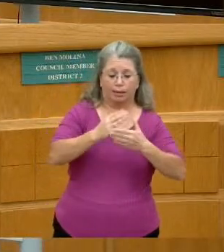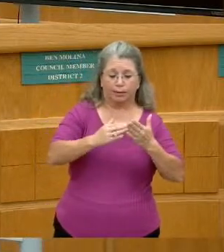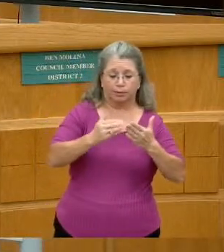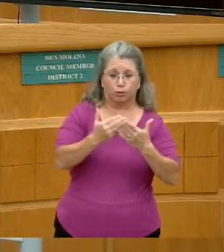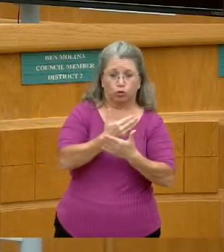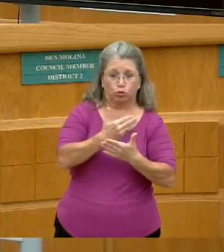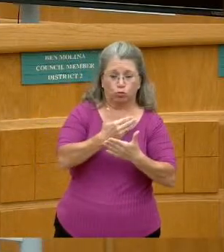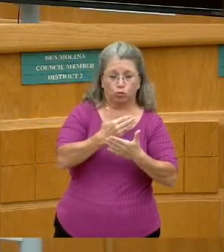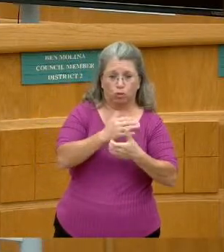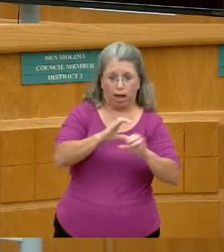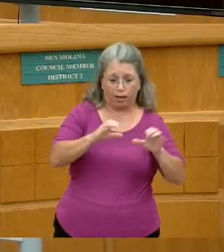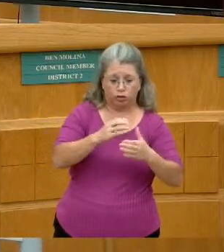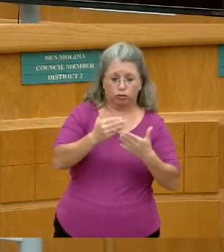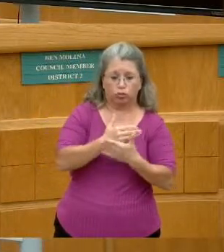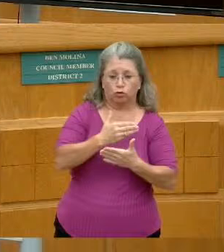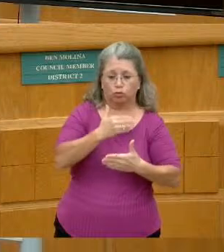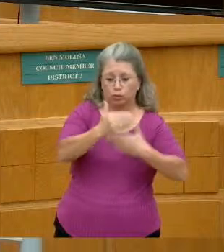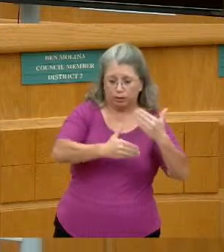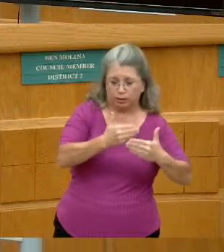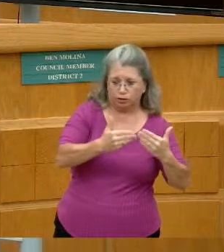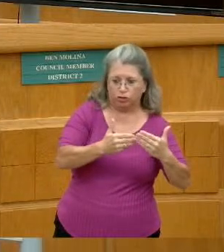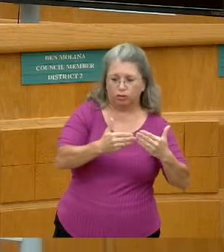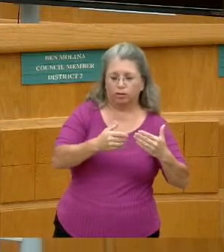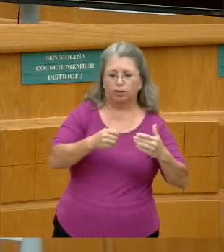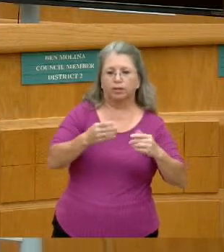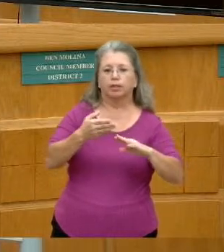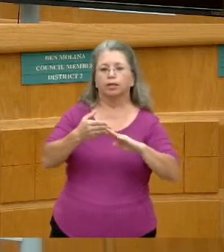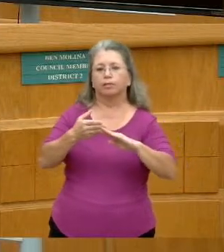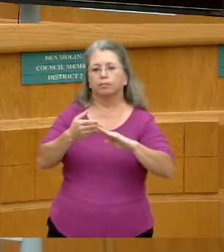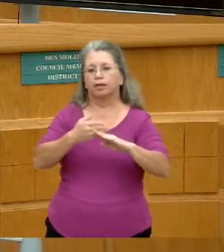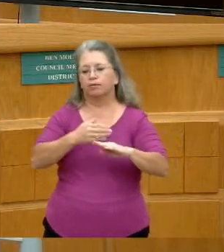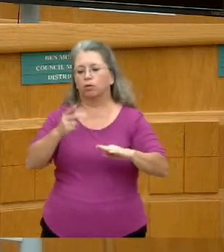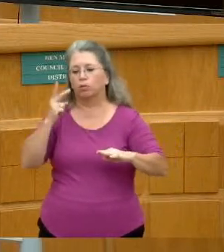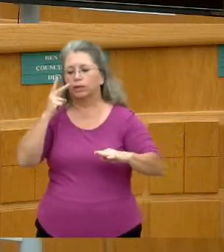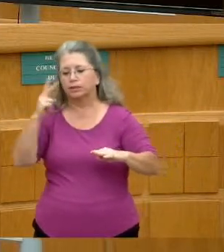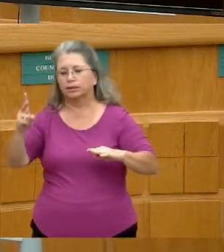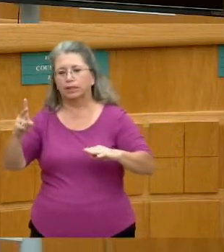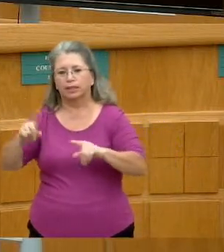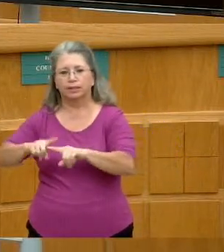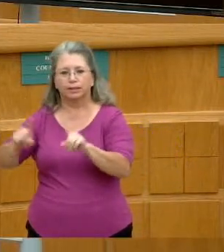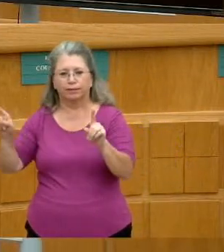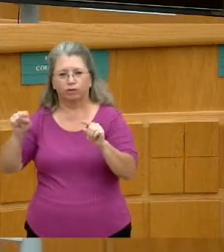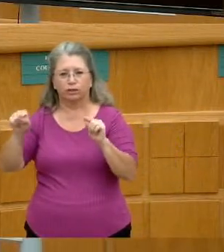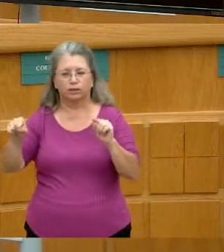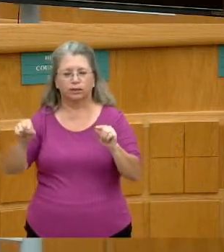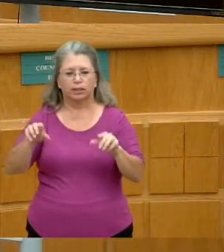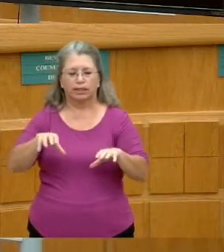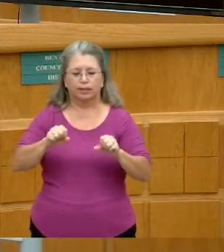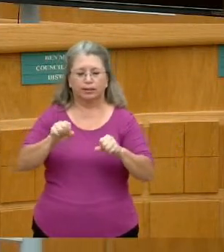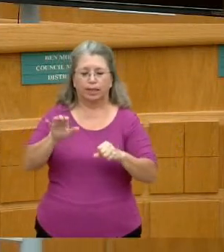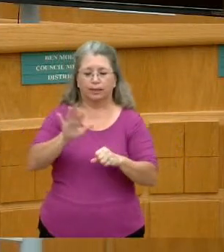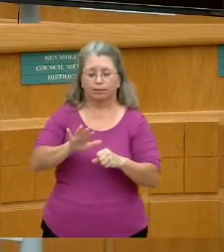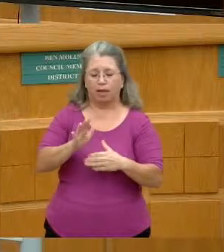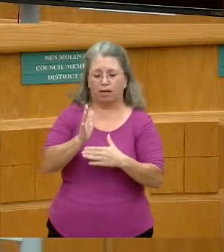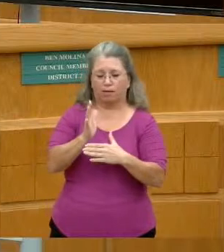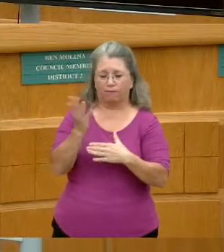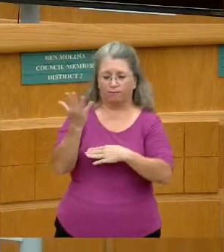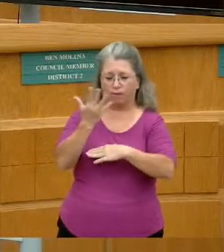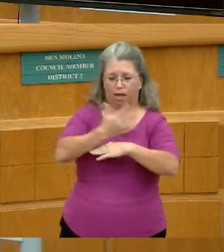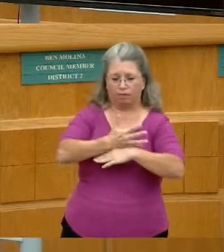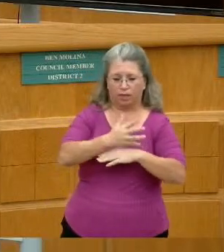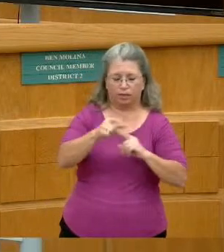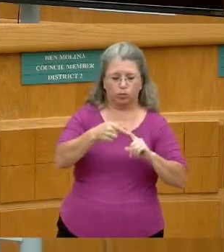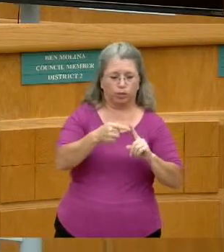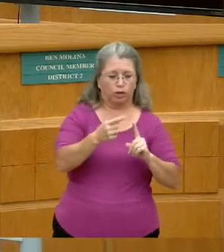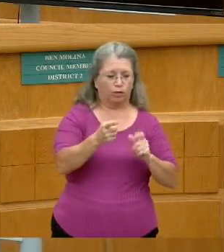the numbers of new cases and a metric like that. It takes 5 days on average between when you get infected with